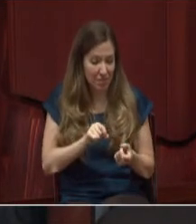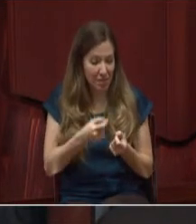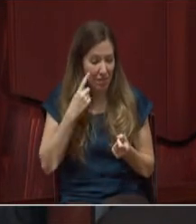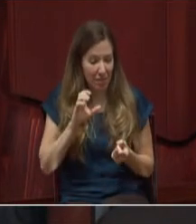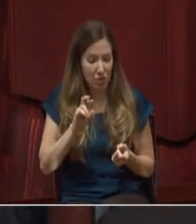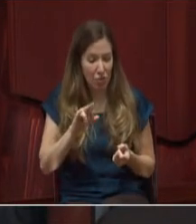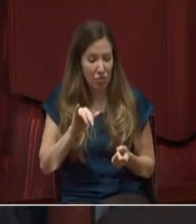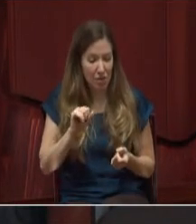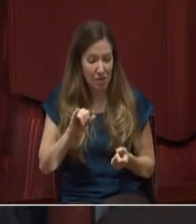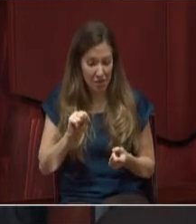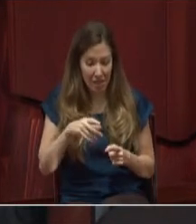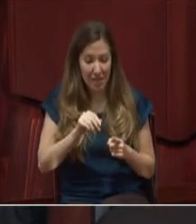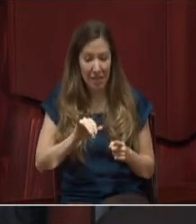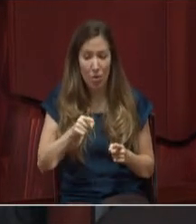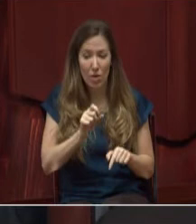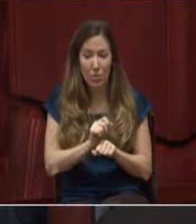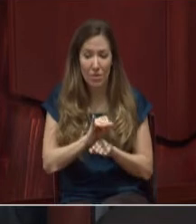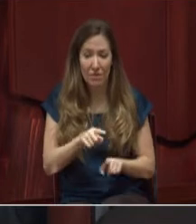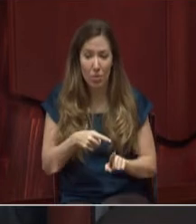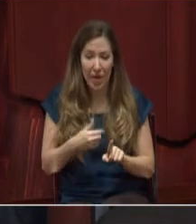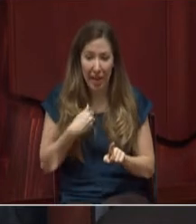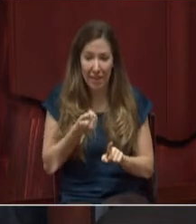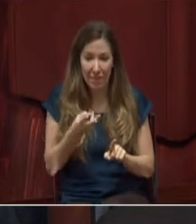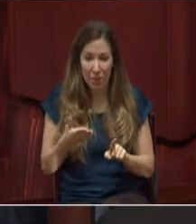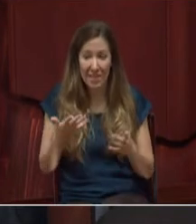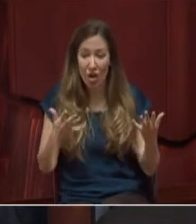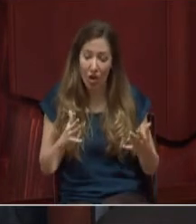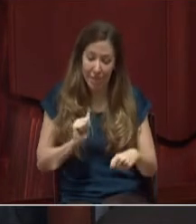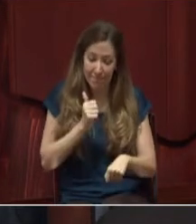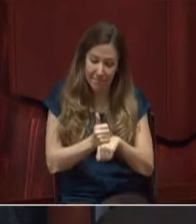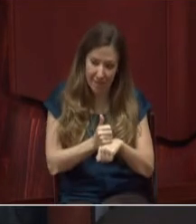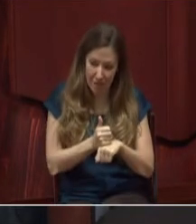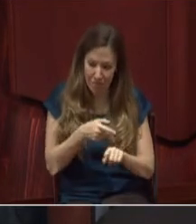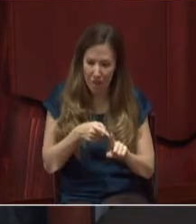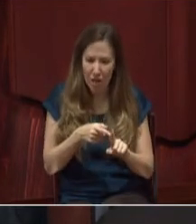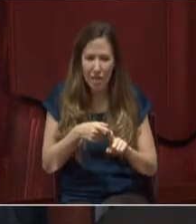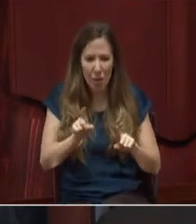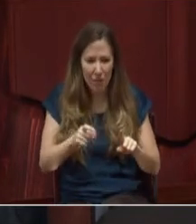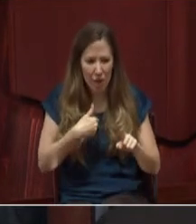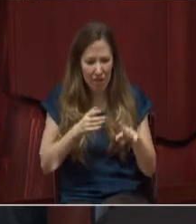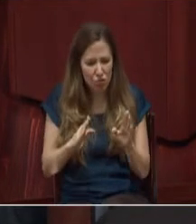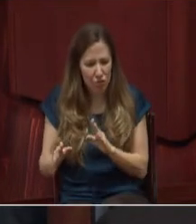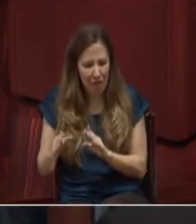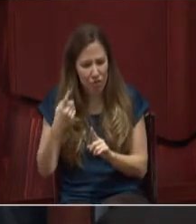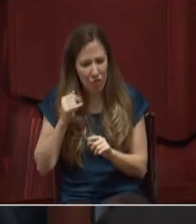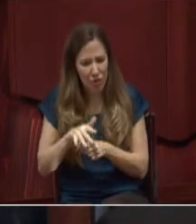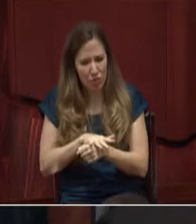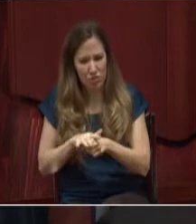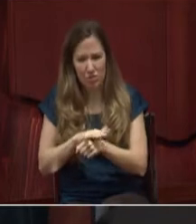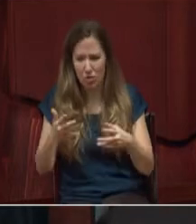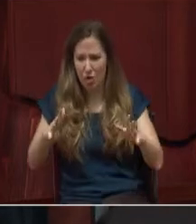work if you had a couple of things already intellectually in place. One, a strategy for the region where the crisis breaks out.